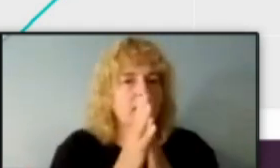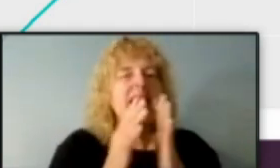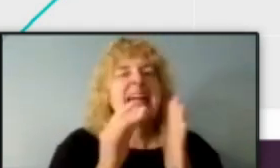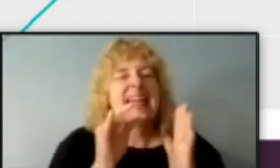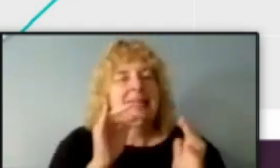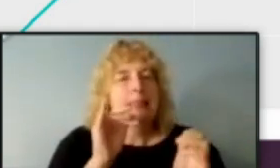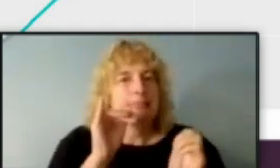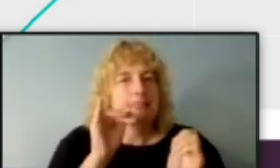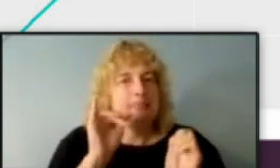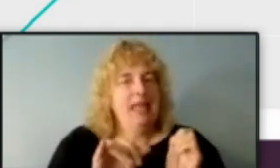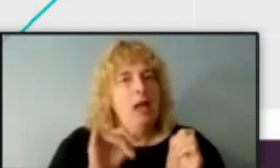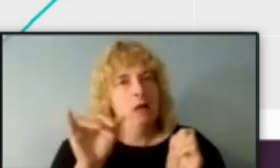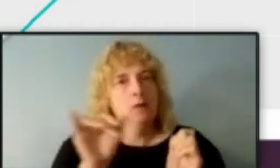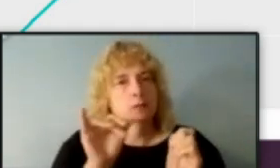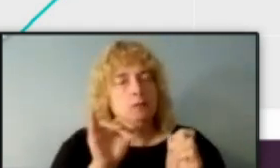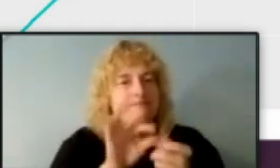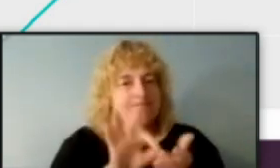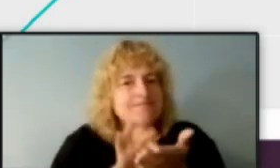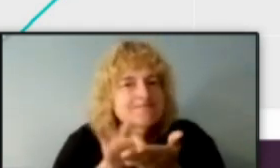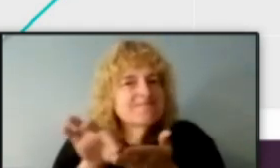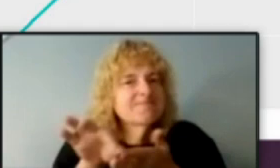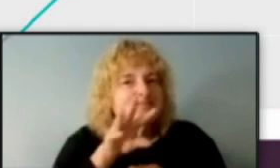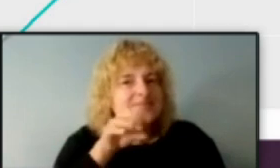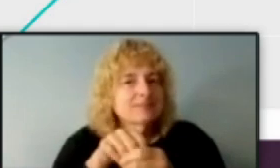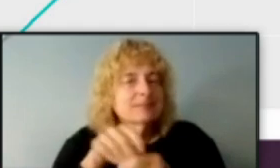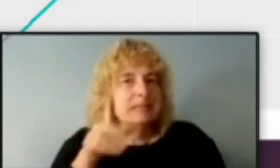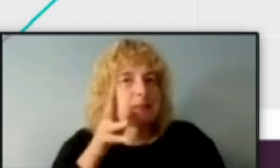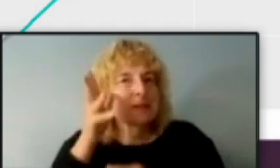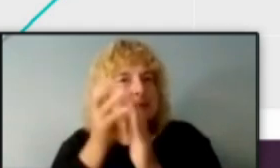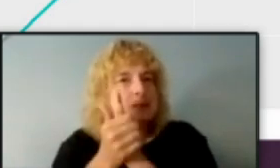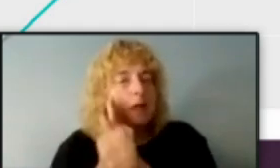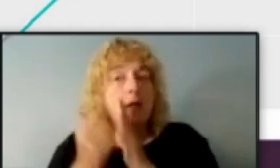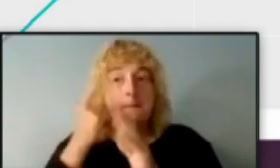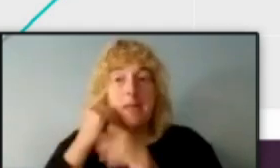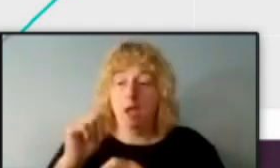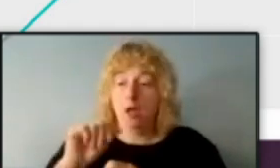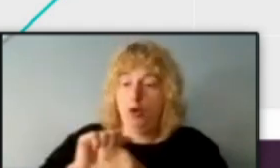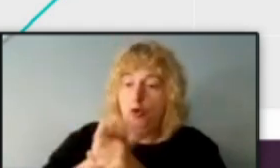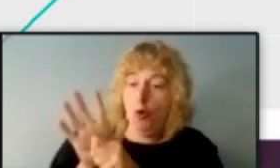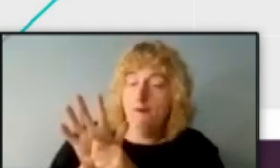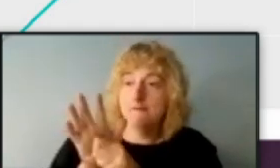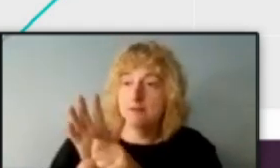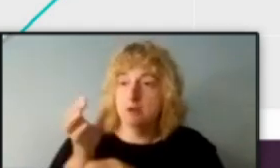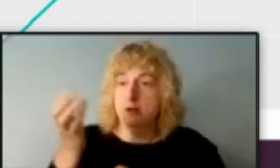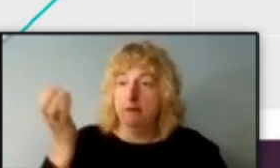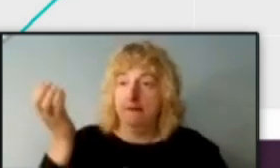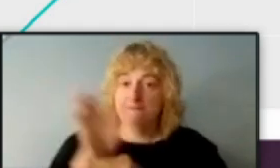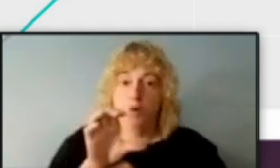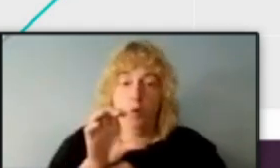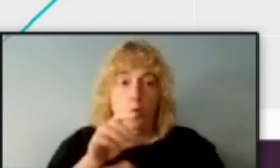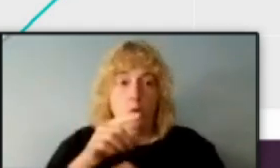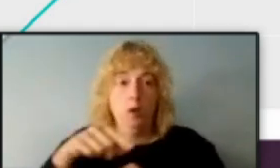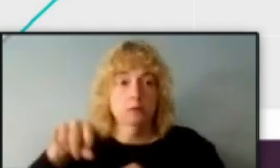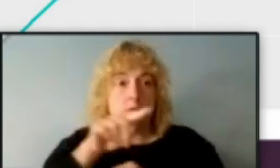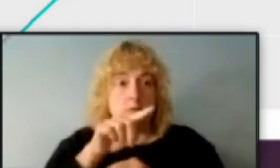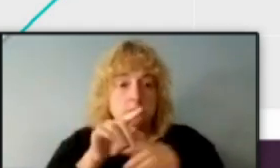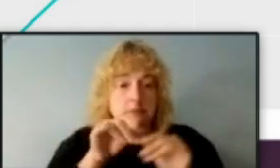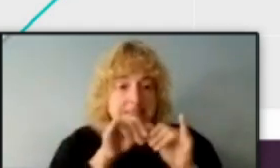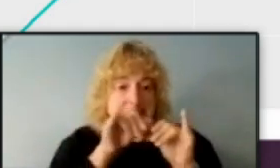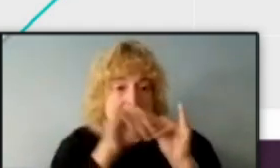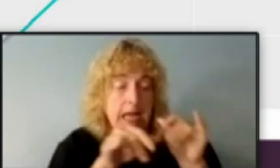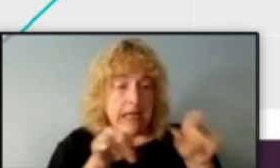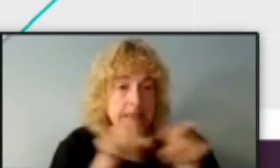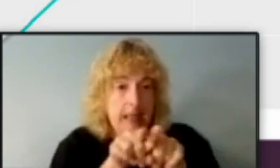not. And, you know, one of the things about COVID is forcing everybody to be in the same place